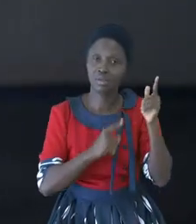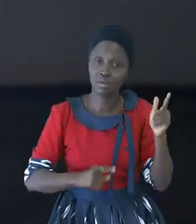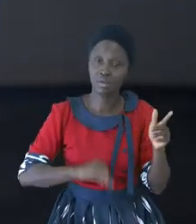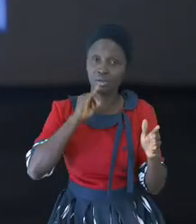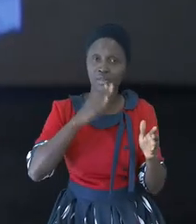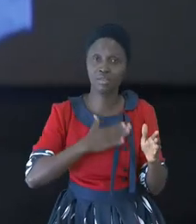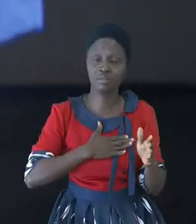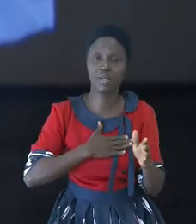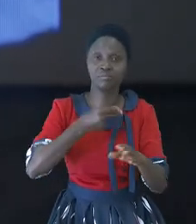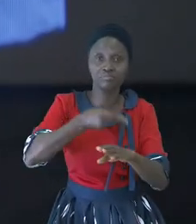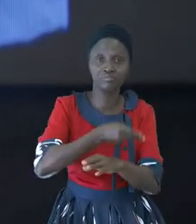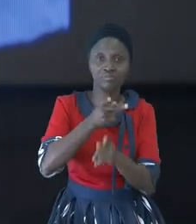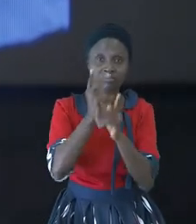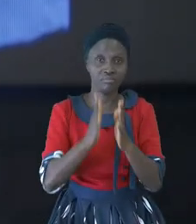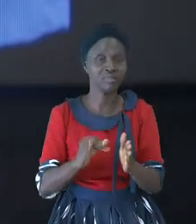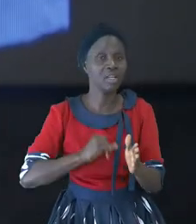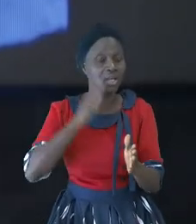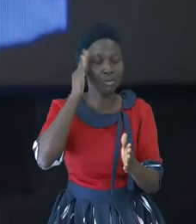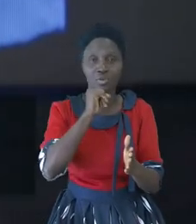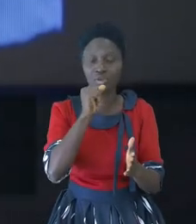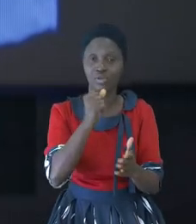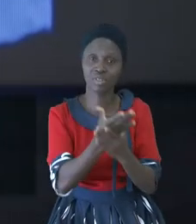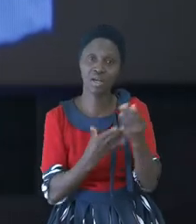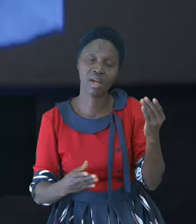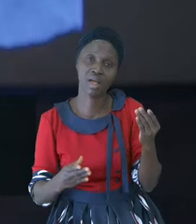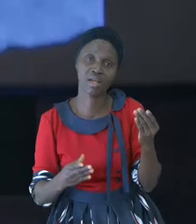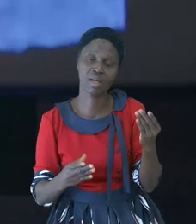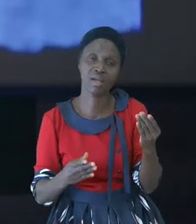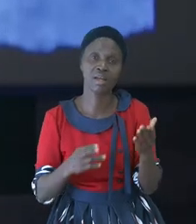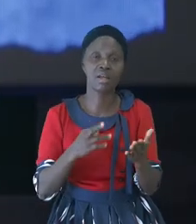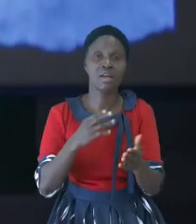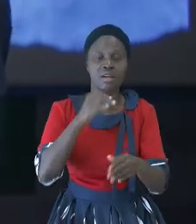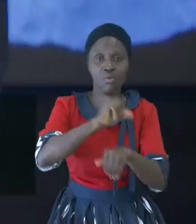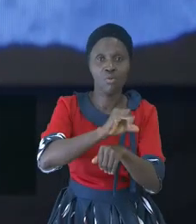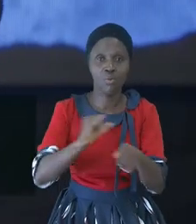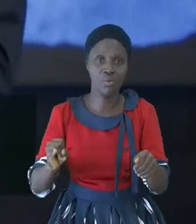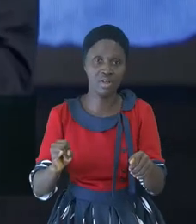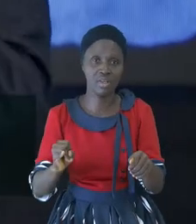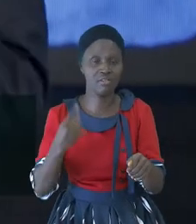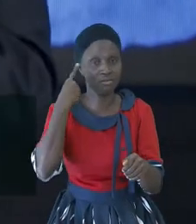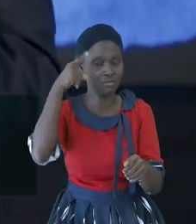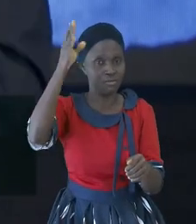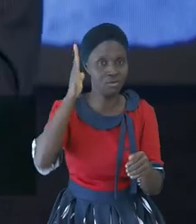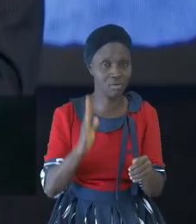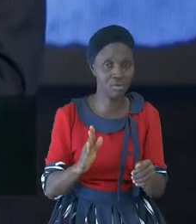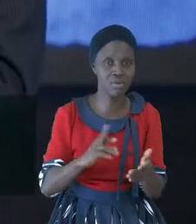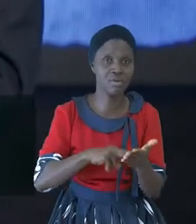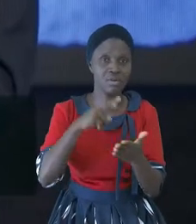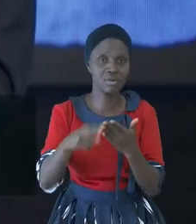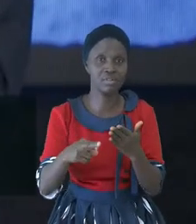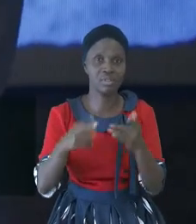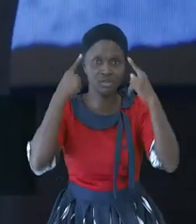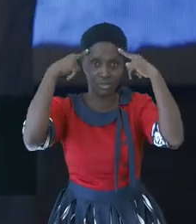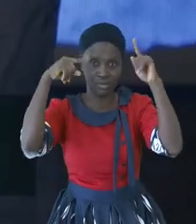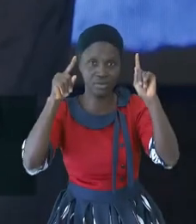lack exploits. Exploits. Jesus said, he that believeth on me, the works I do, he